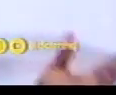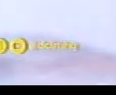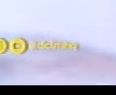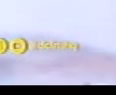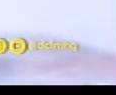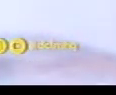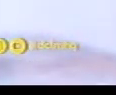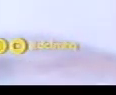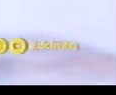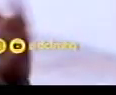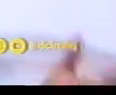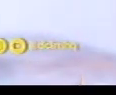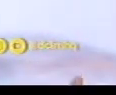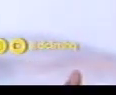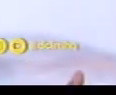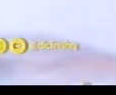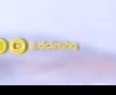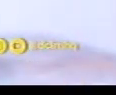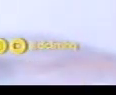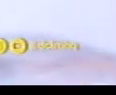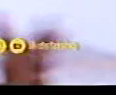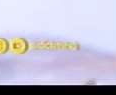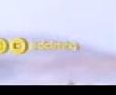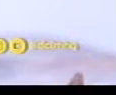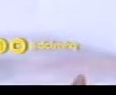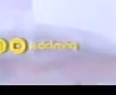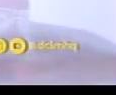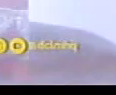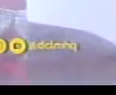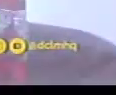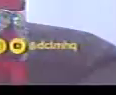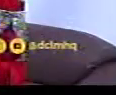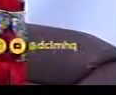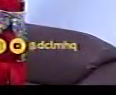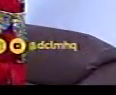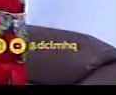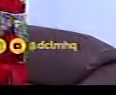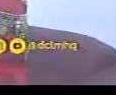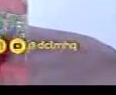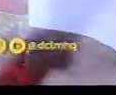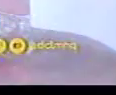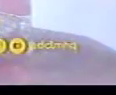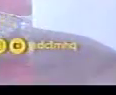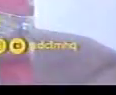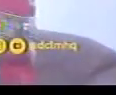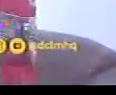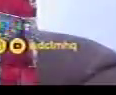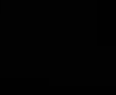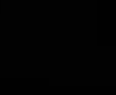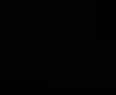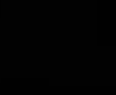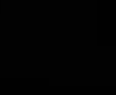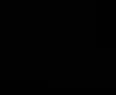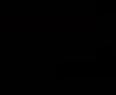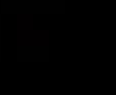I am living, I am fine. No more COVID, and I'm rejoicing with my family.